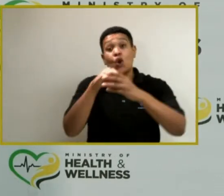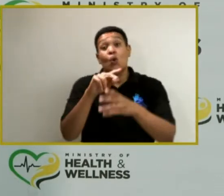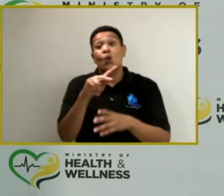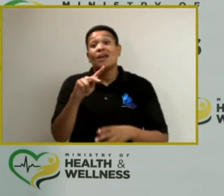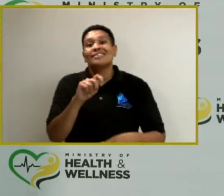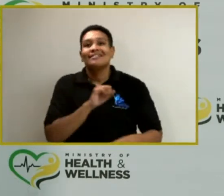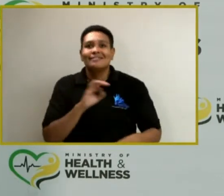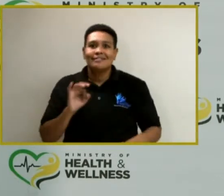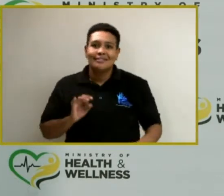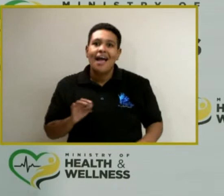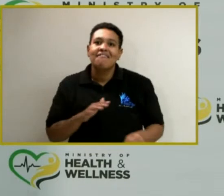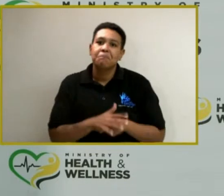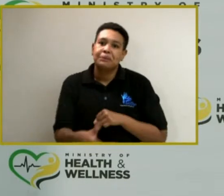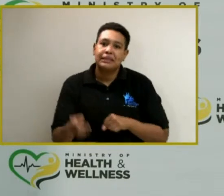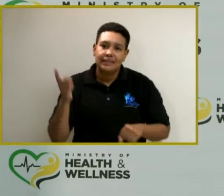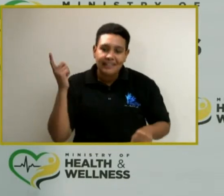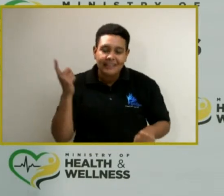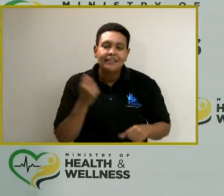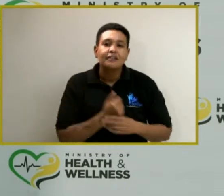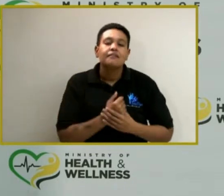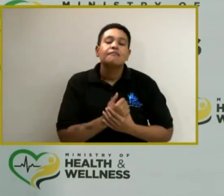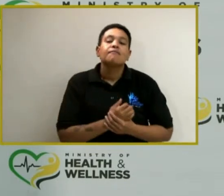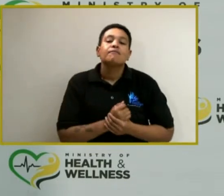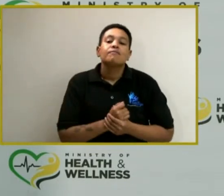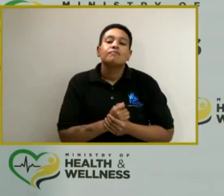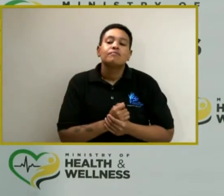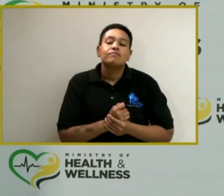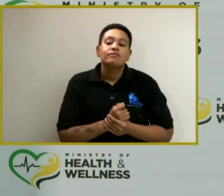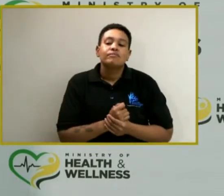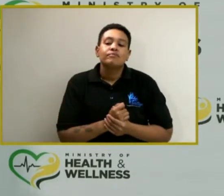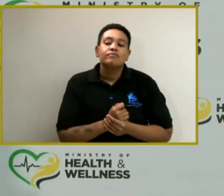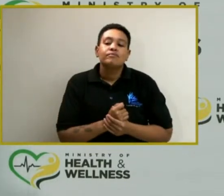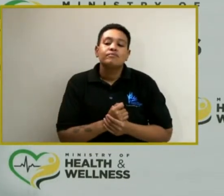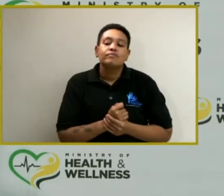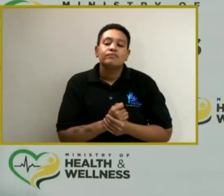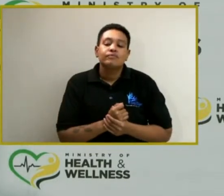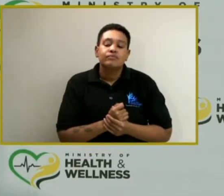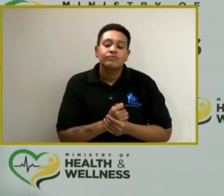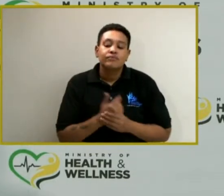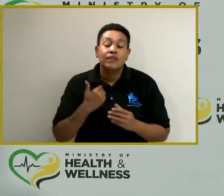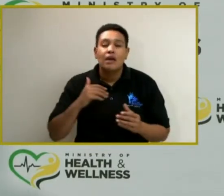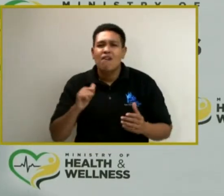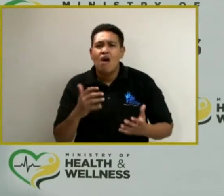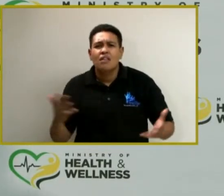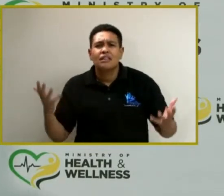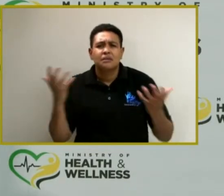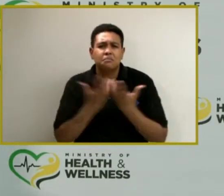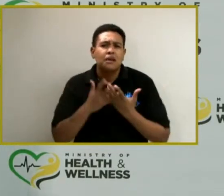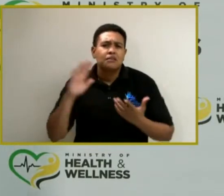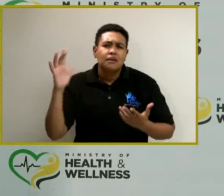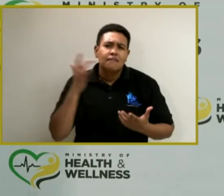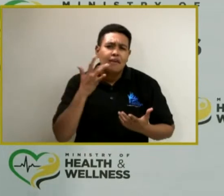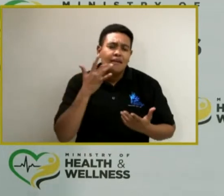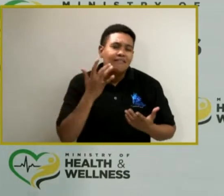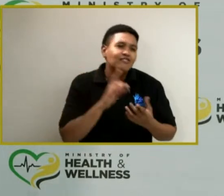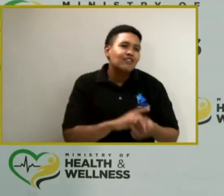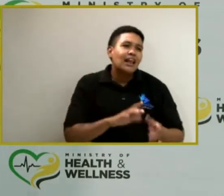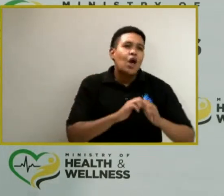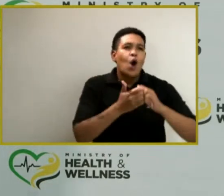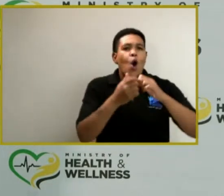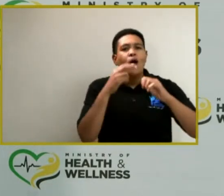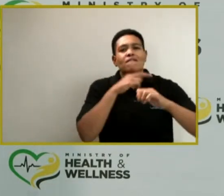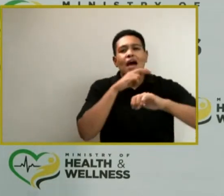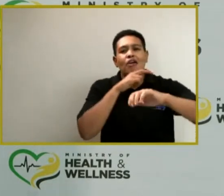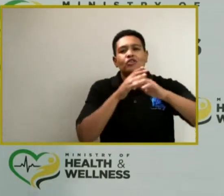personnel, and they have other things working in their favor in terms of how the virus